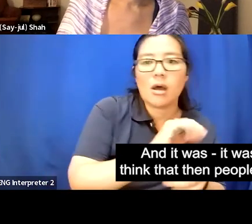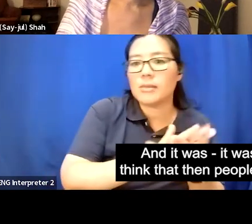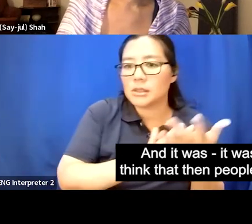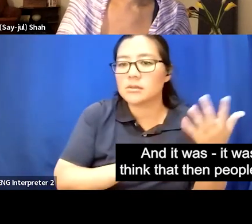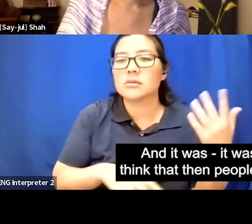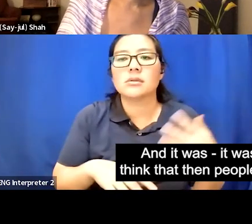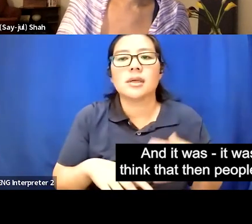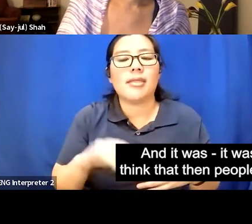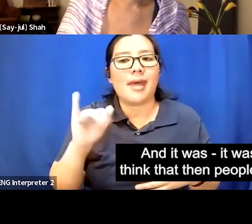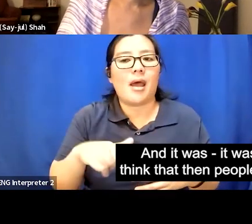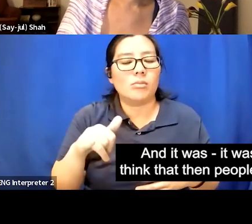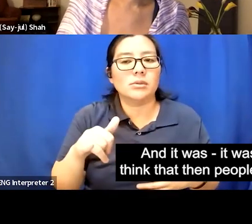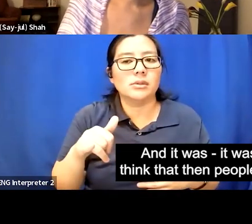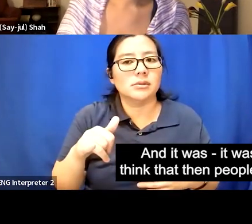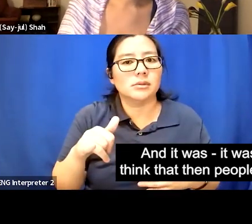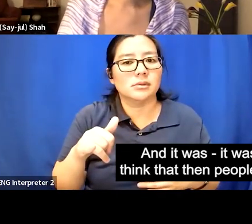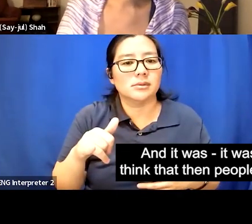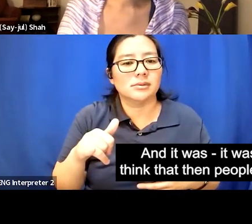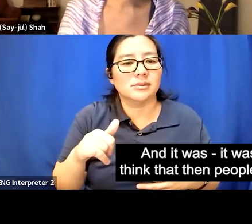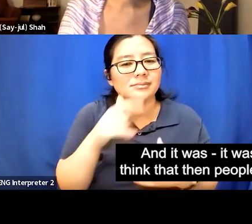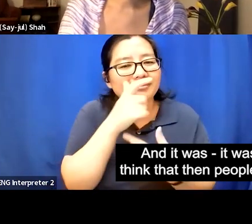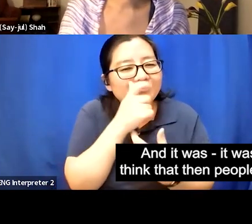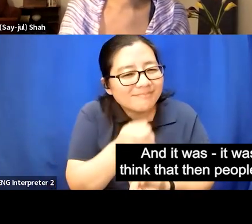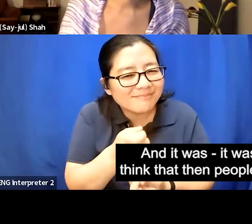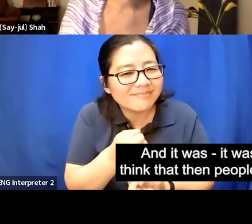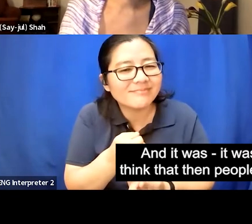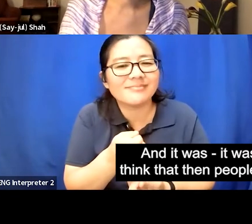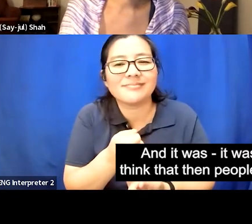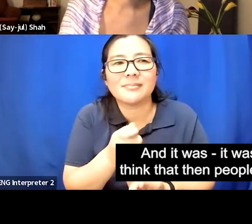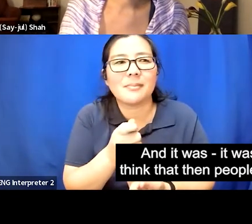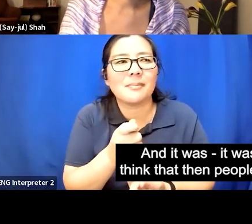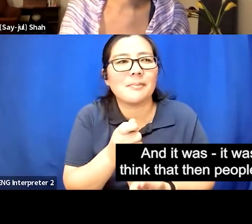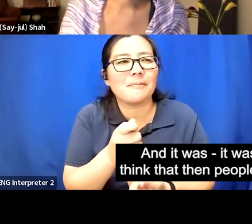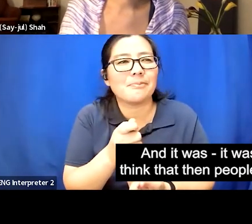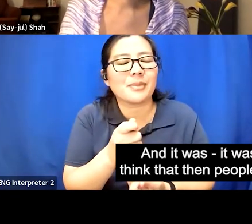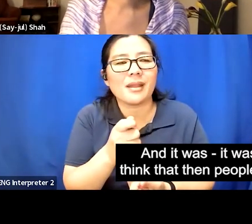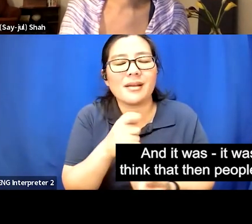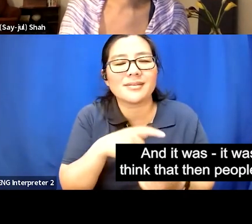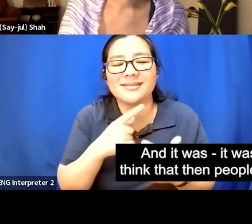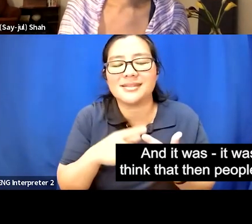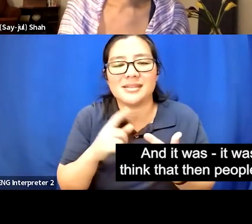And it was, you know, it was interesting because I think that then people